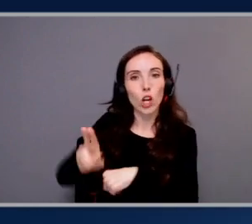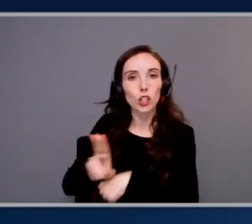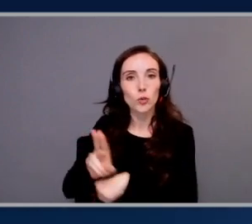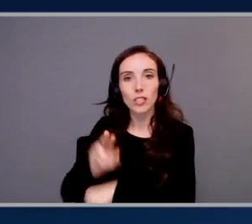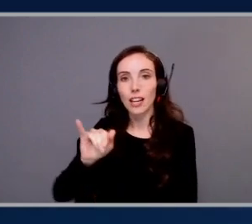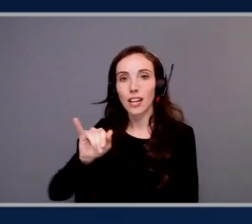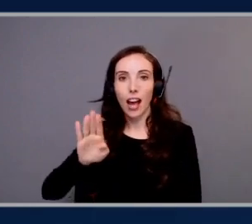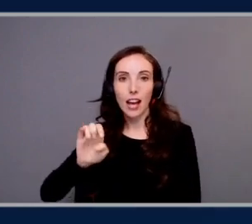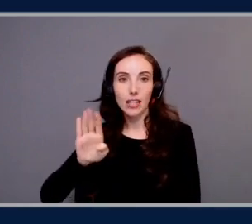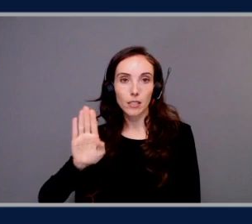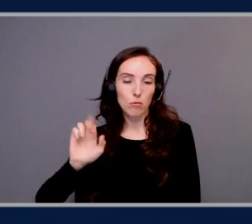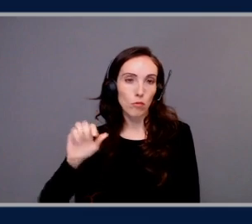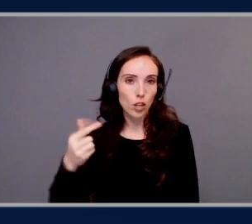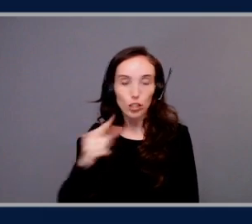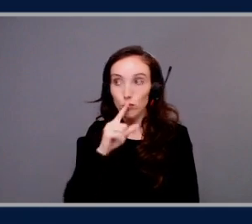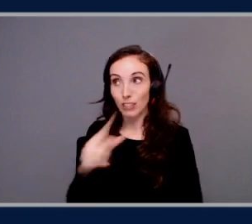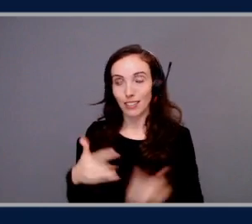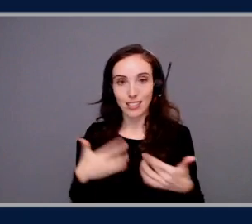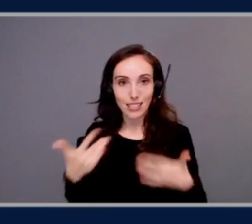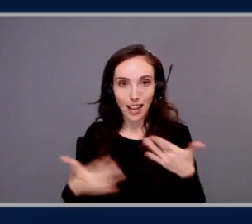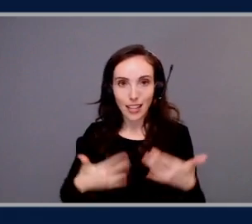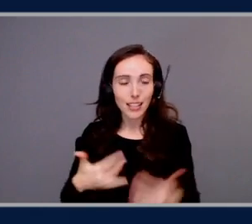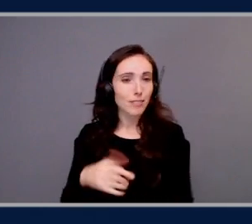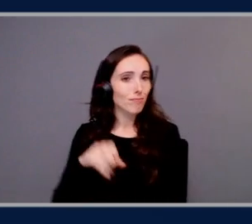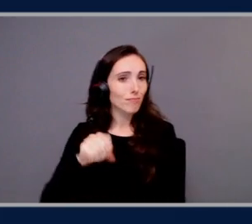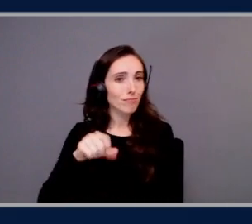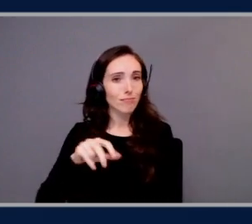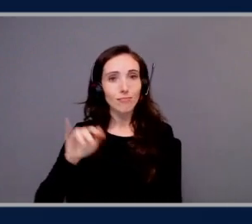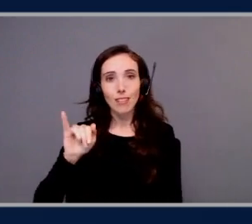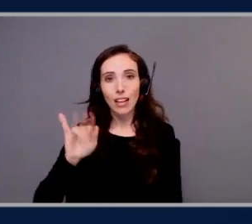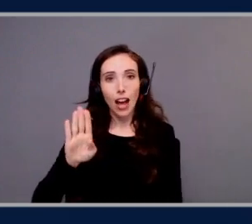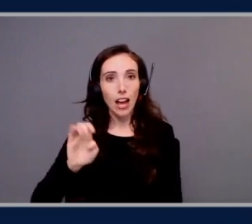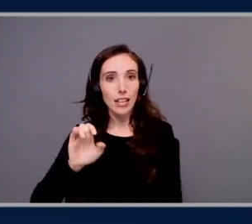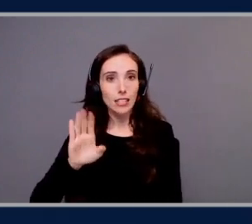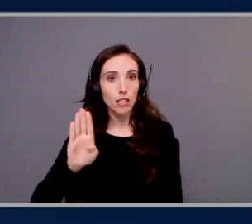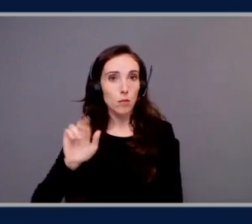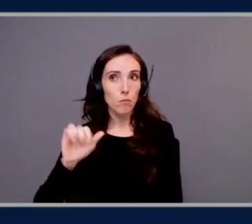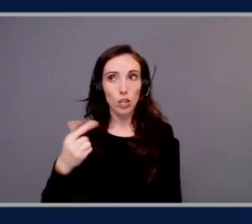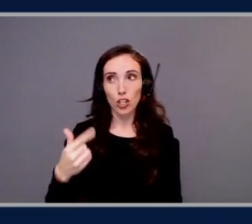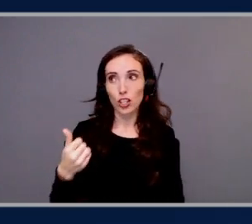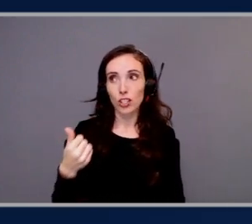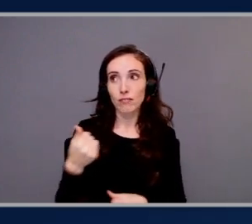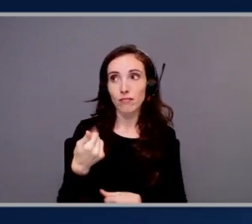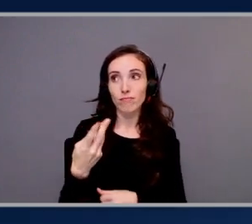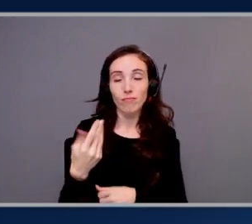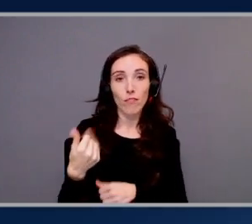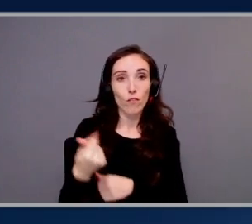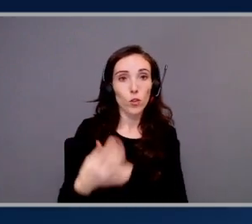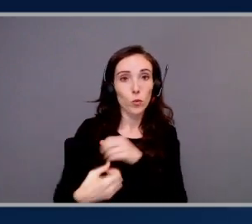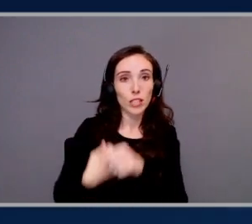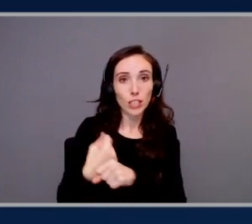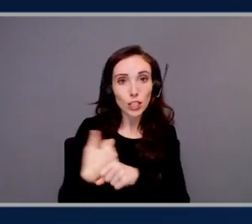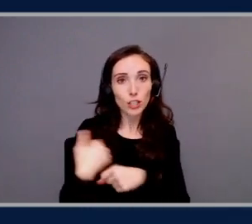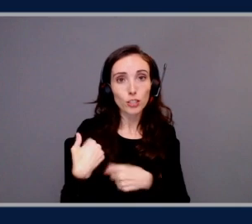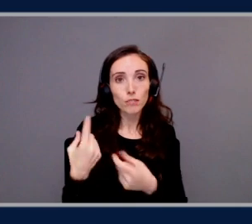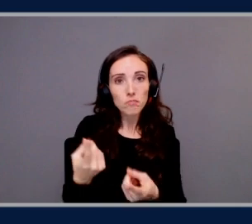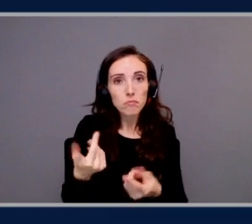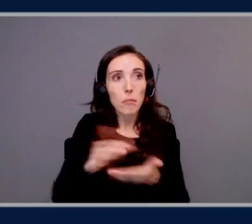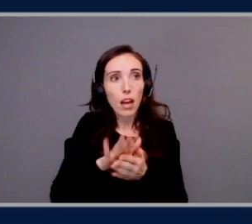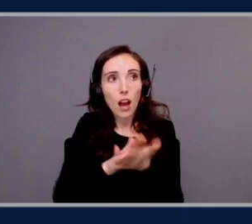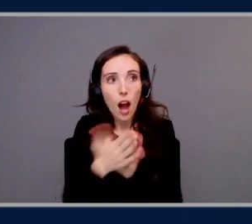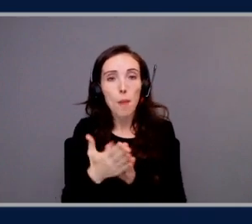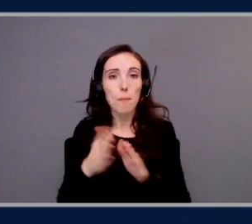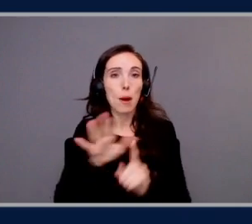exciting. Yeah, Iceberg has been very, in last few years, it has been a very popular open table